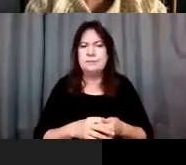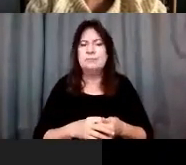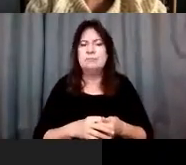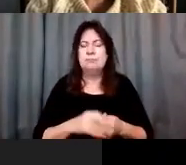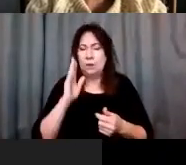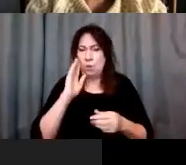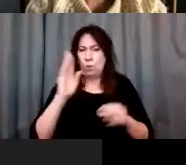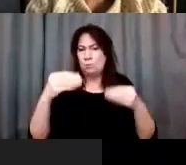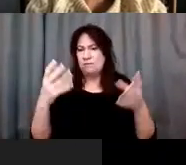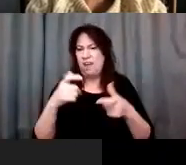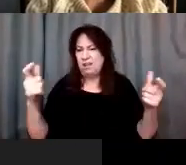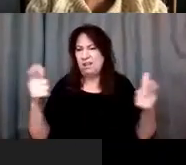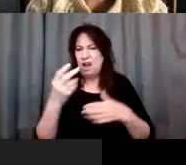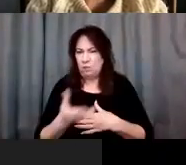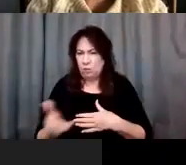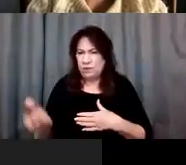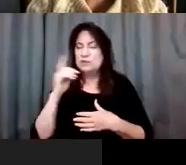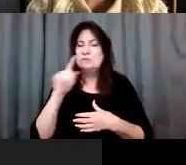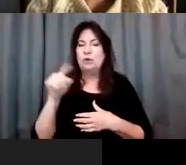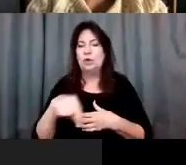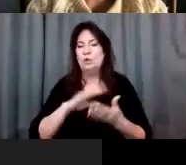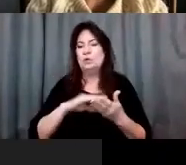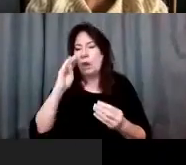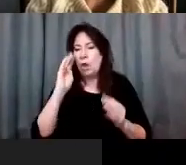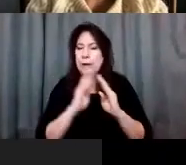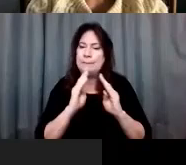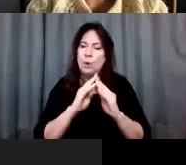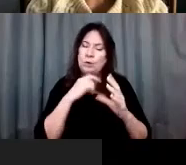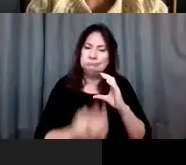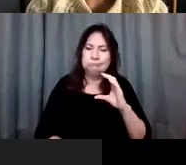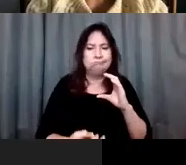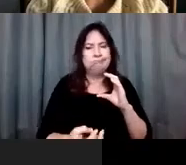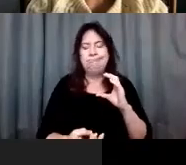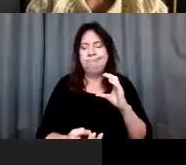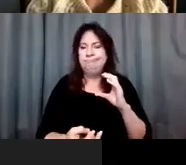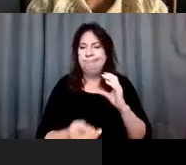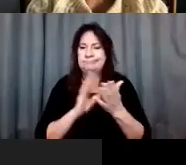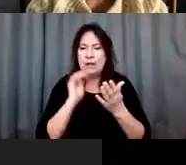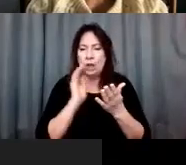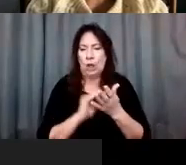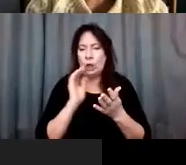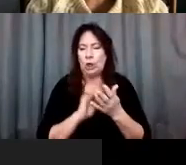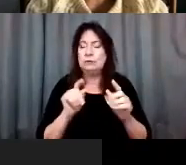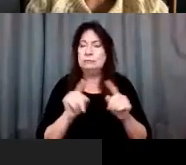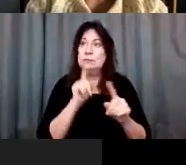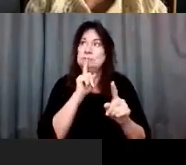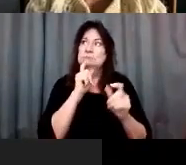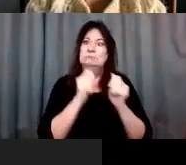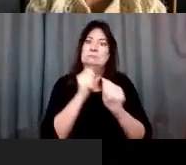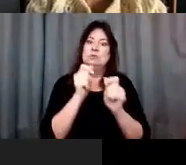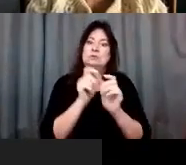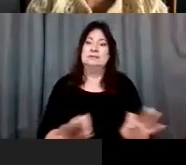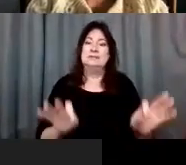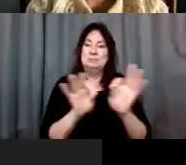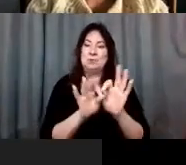of resources for you to learn more, dive in, and but most importantly, if you have any access